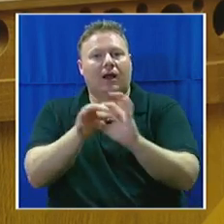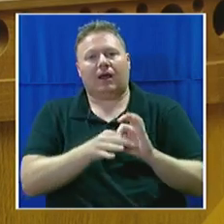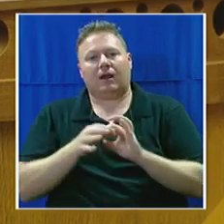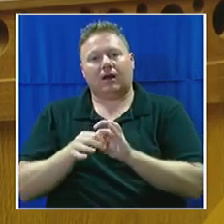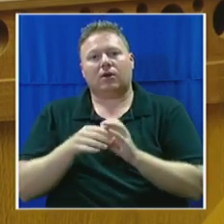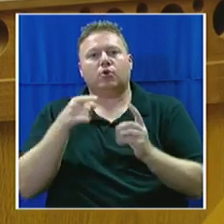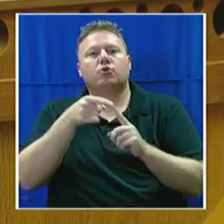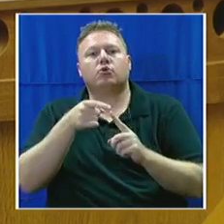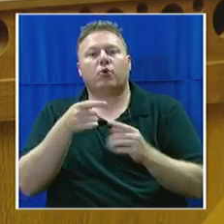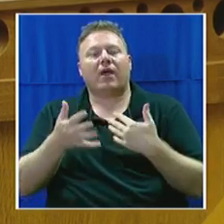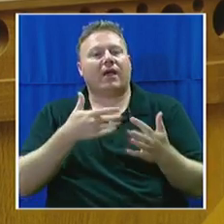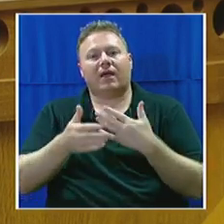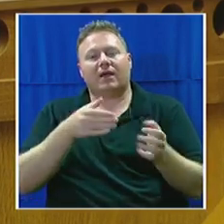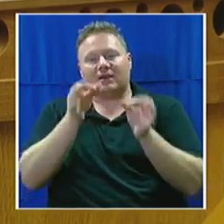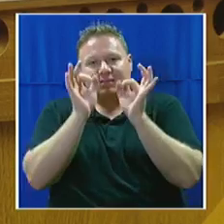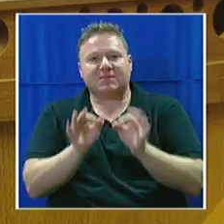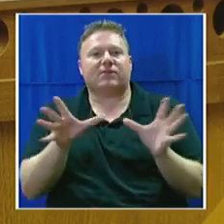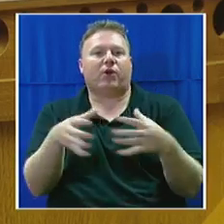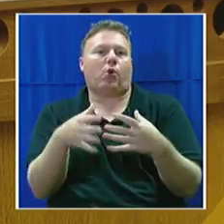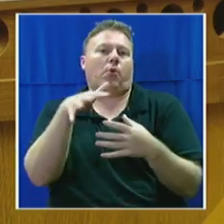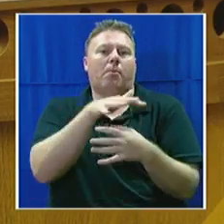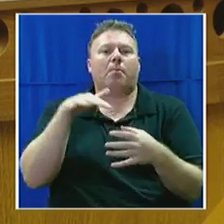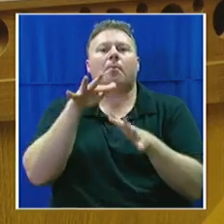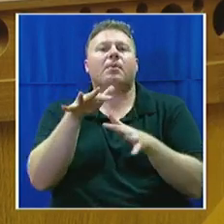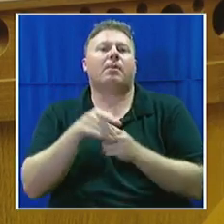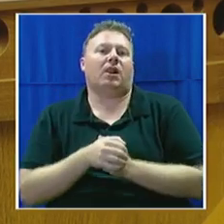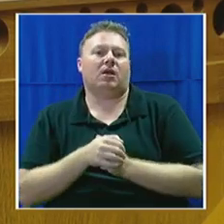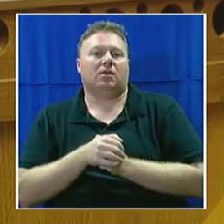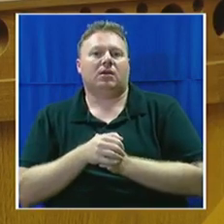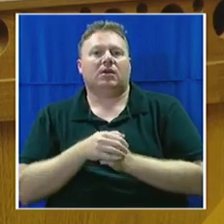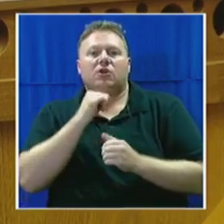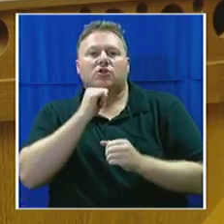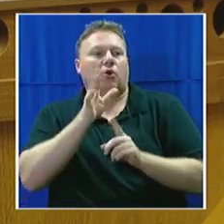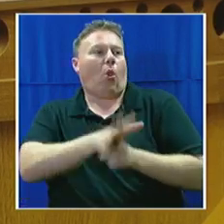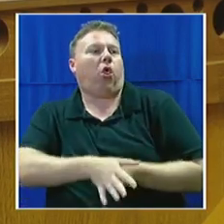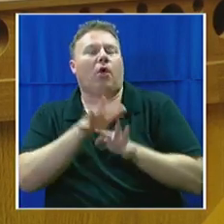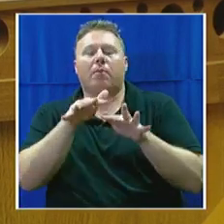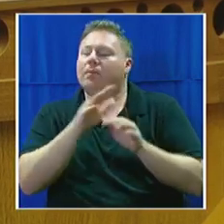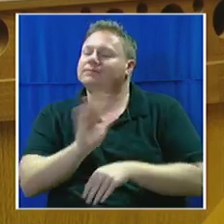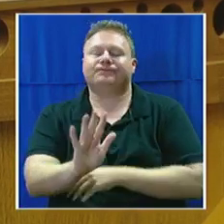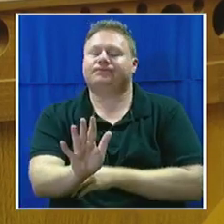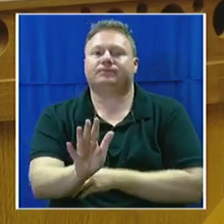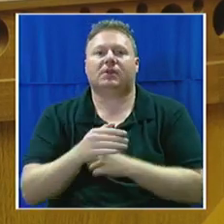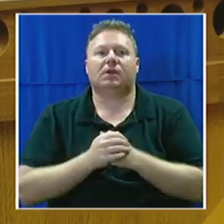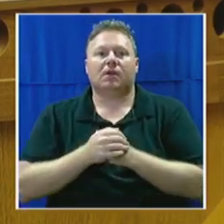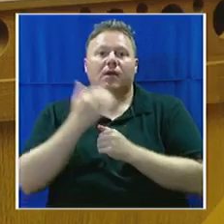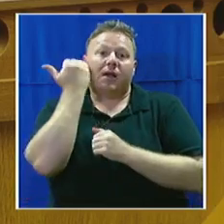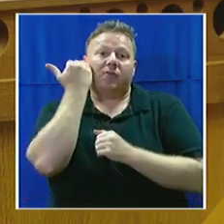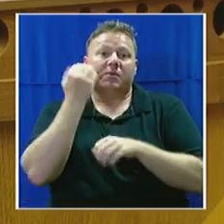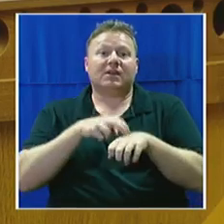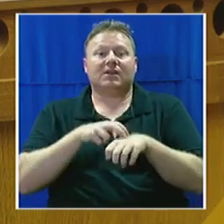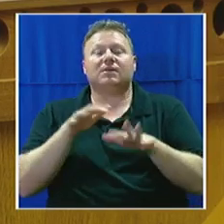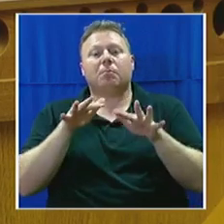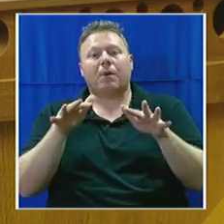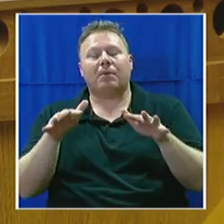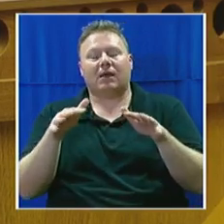virus to any specific group of people to put a stop to the stigmatization. Government should look into launching public